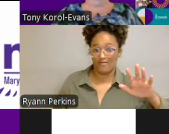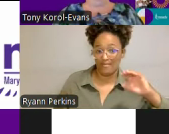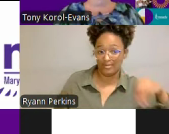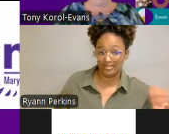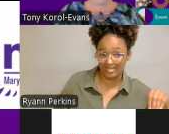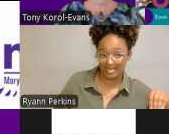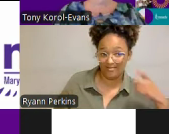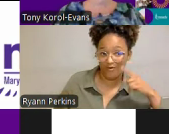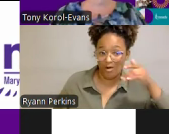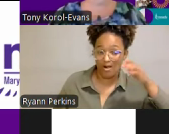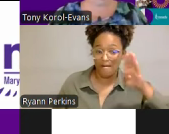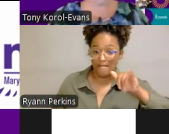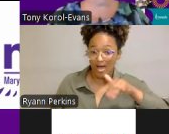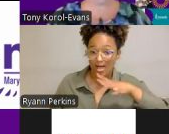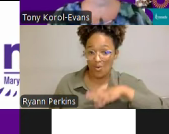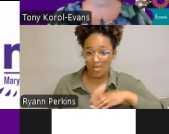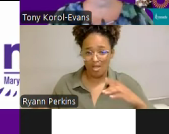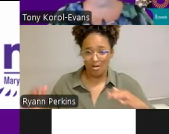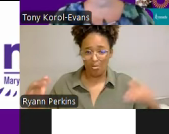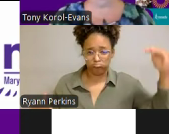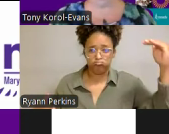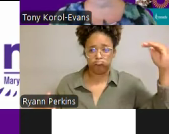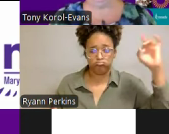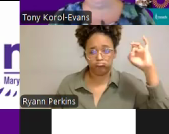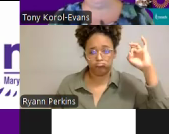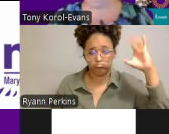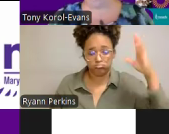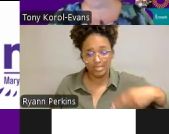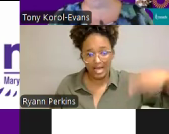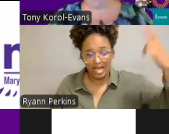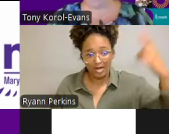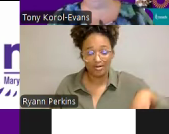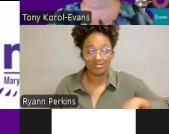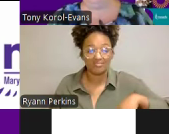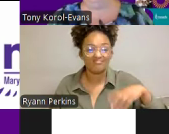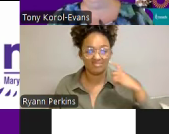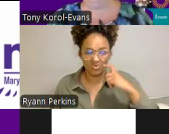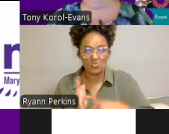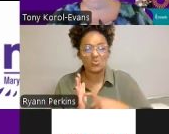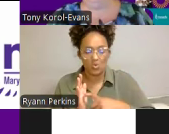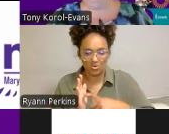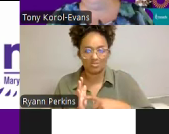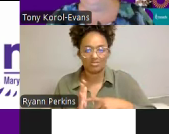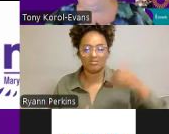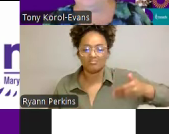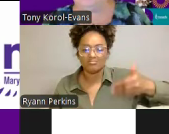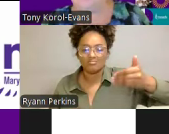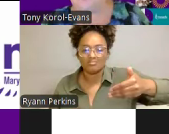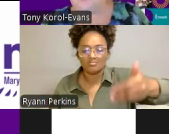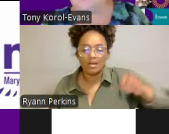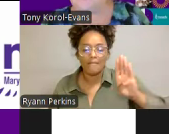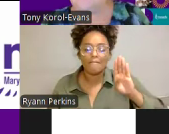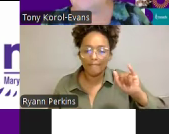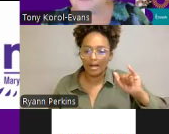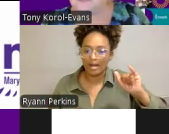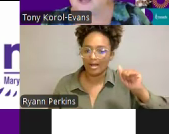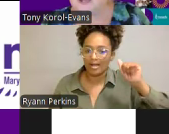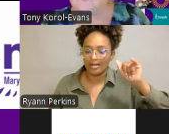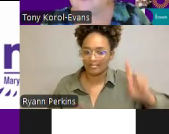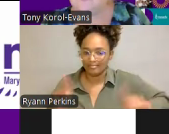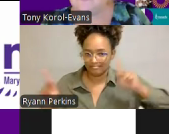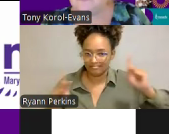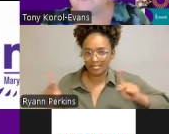37%. You'll notice that in both cases, bisexuals are at the highest point. Okay, Carly, you